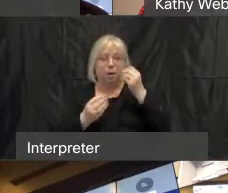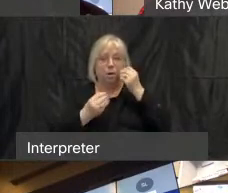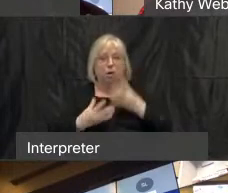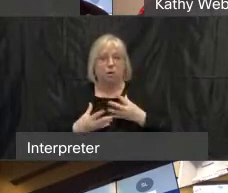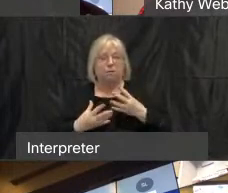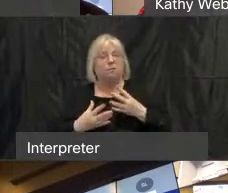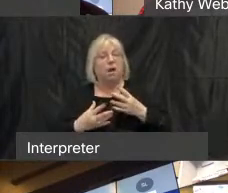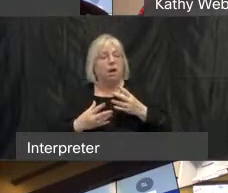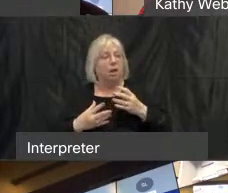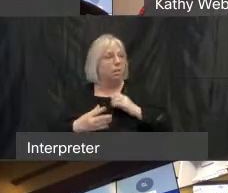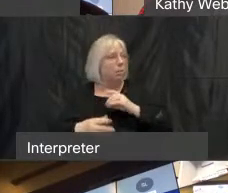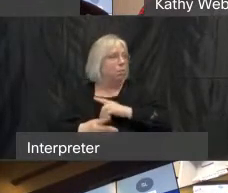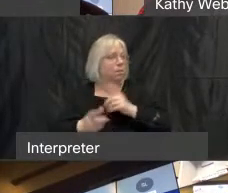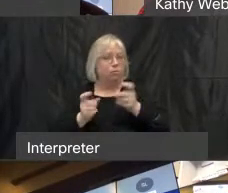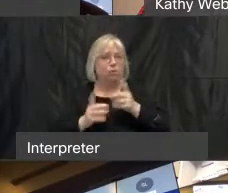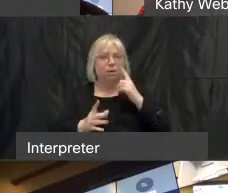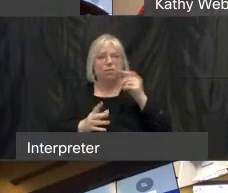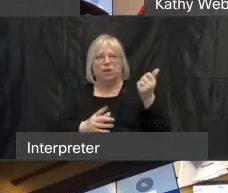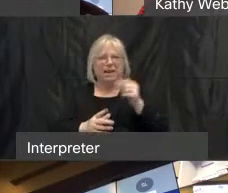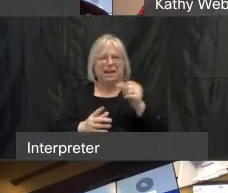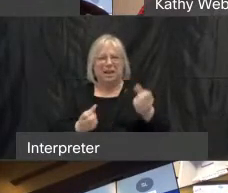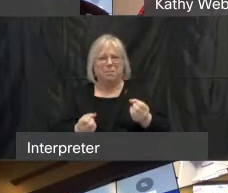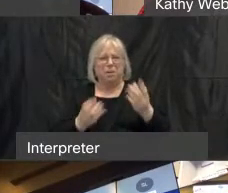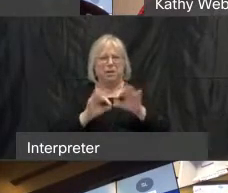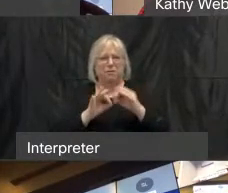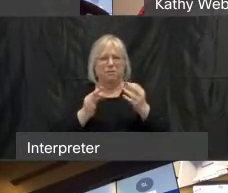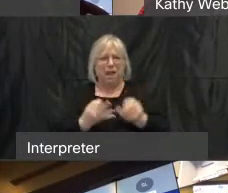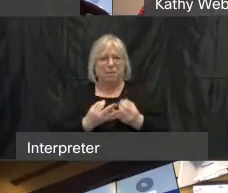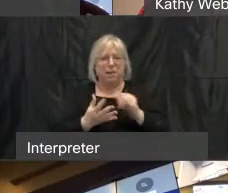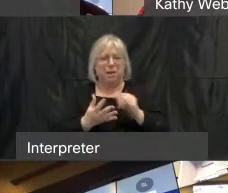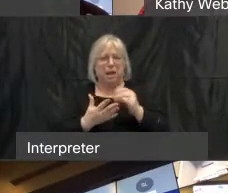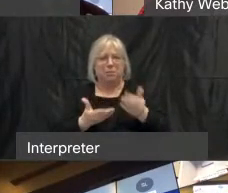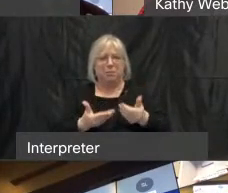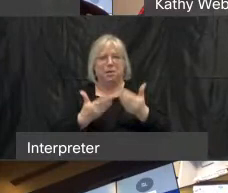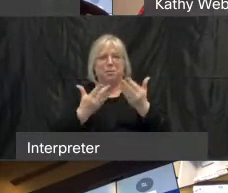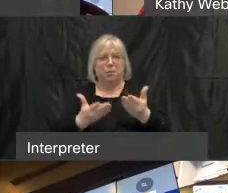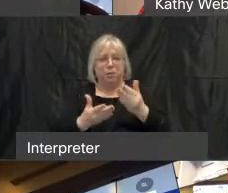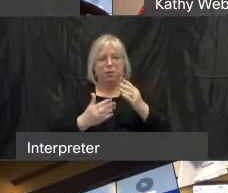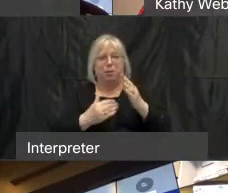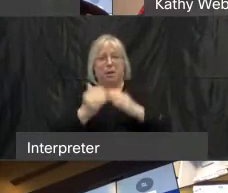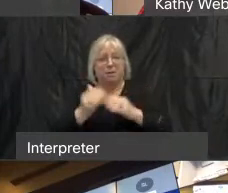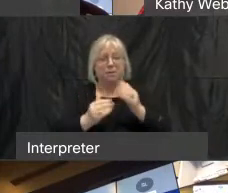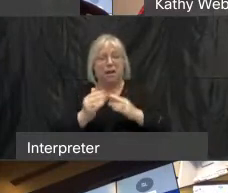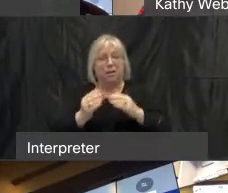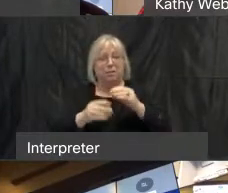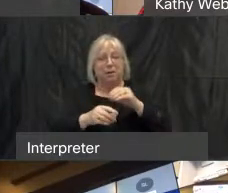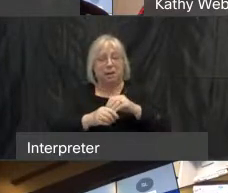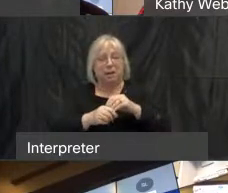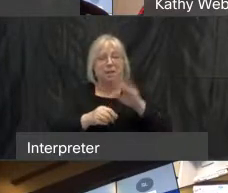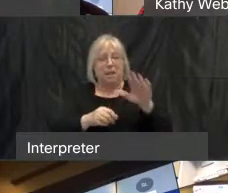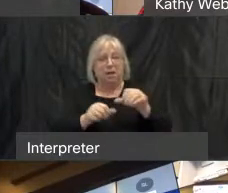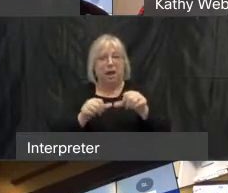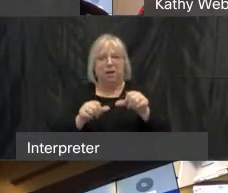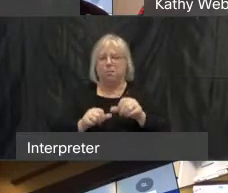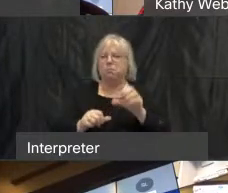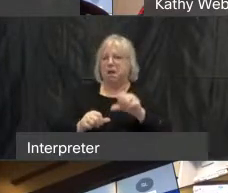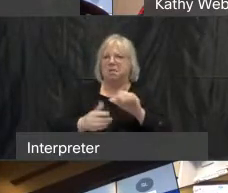any multifamily development that's going into their area? Yes, that can be done at a staff, just a policy